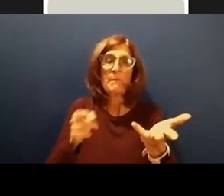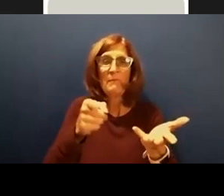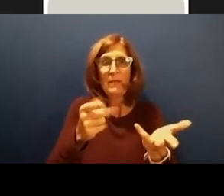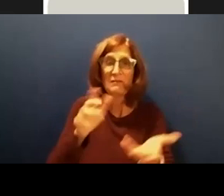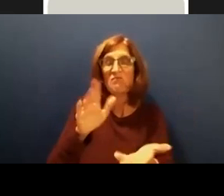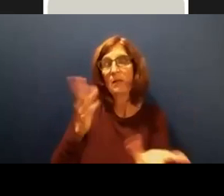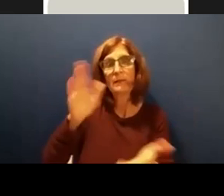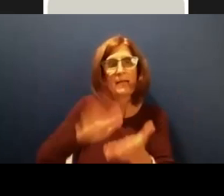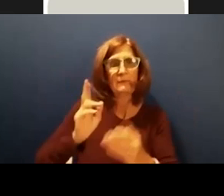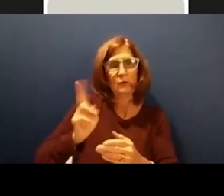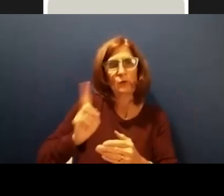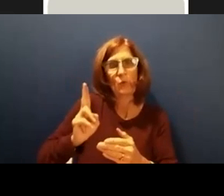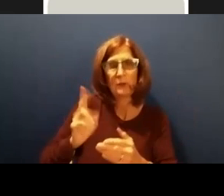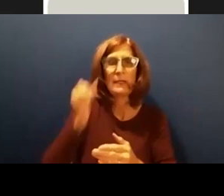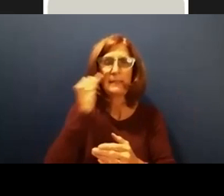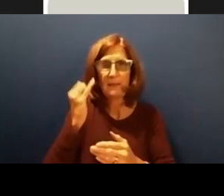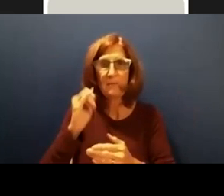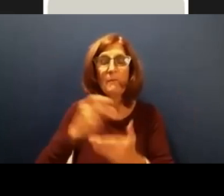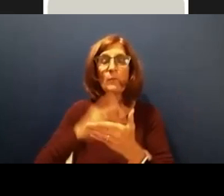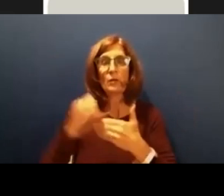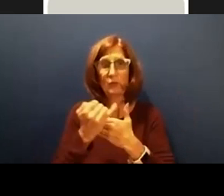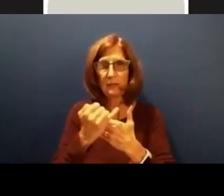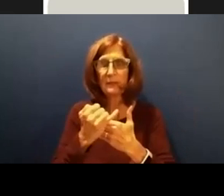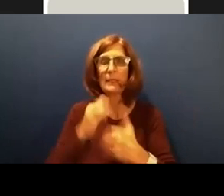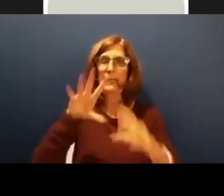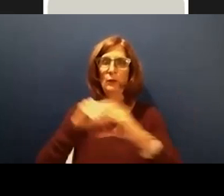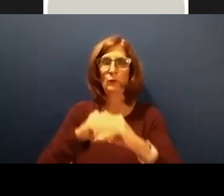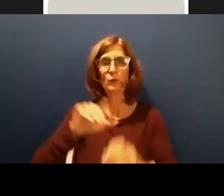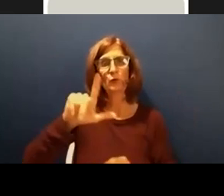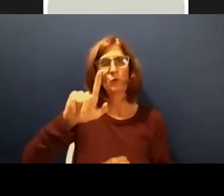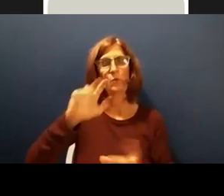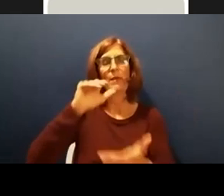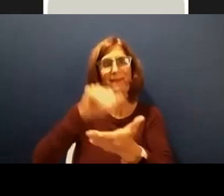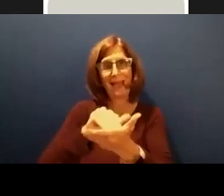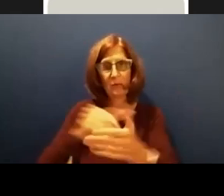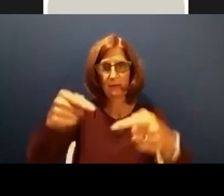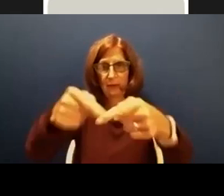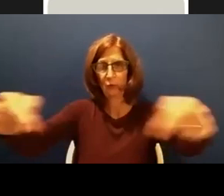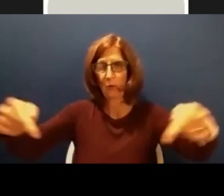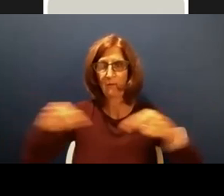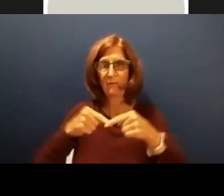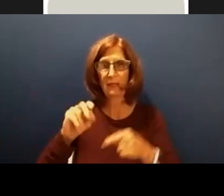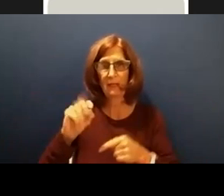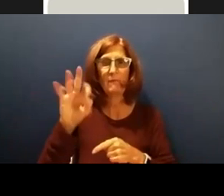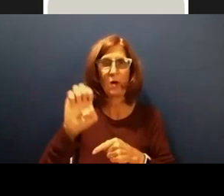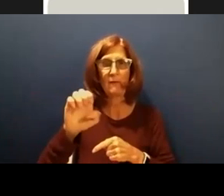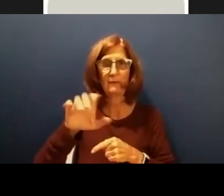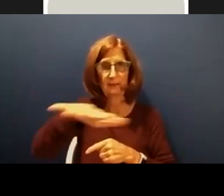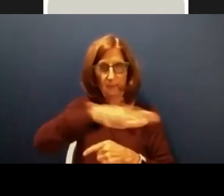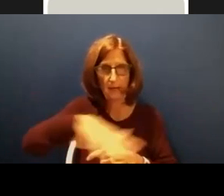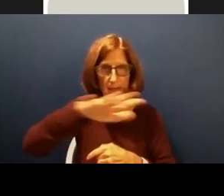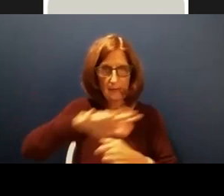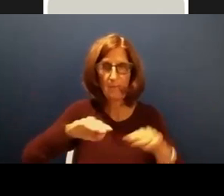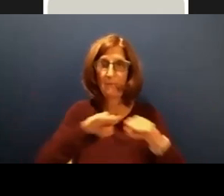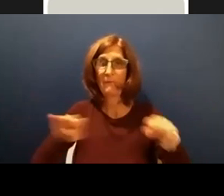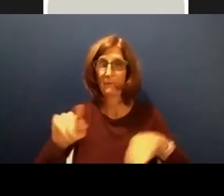theater. The project will include 21,000 square feet of office space, first floor retail